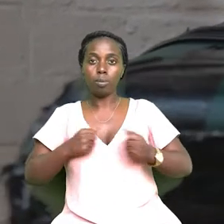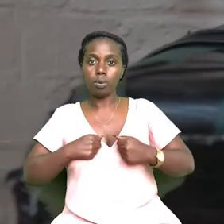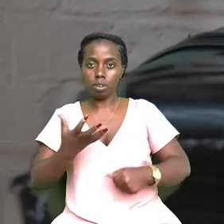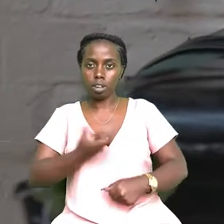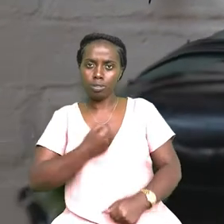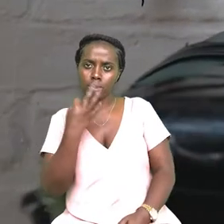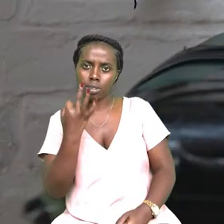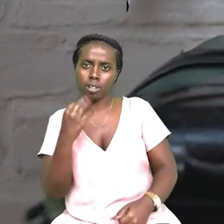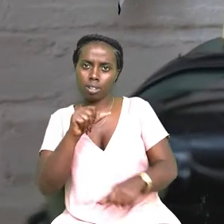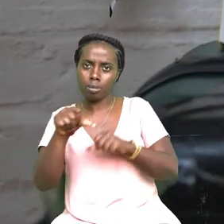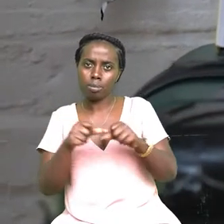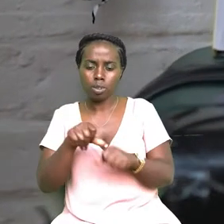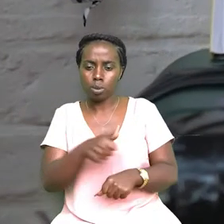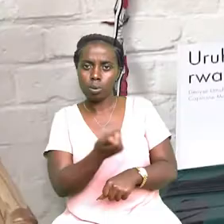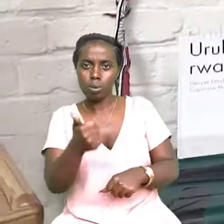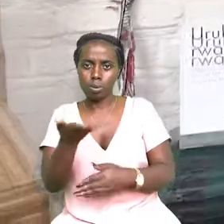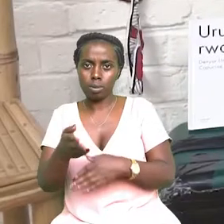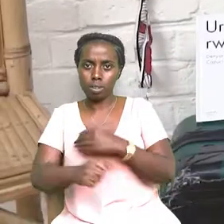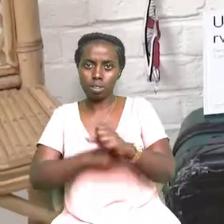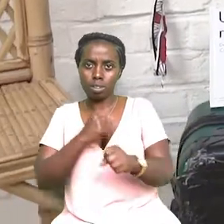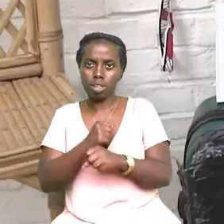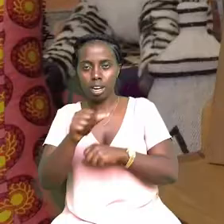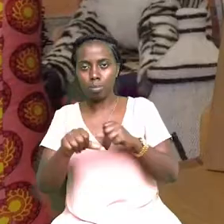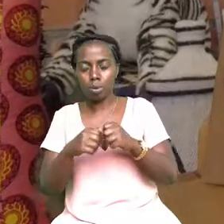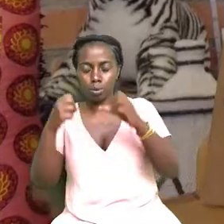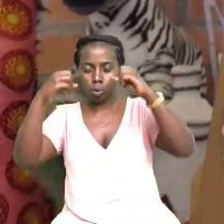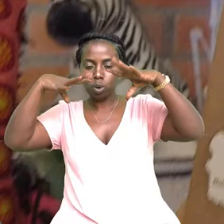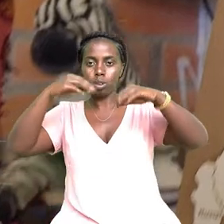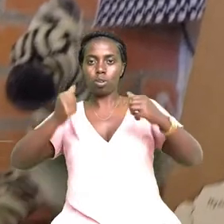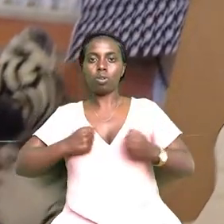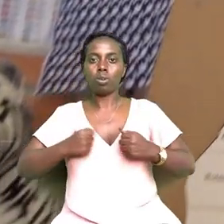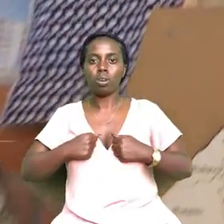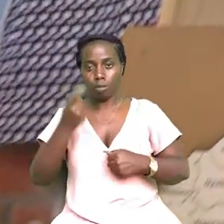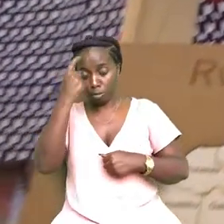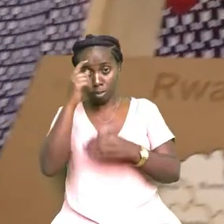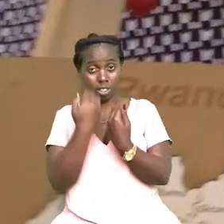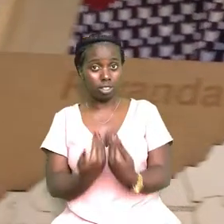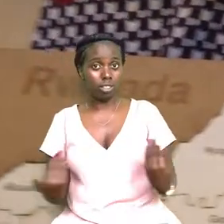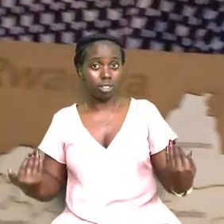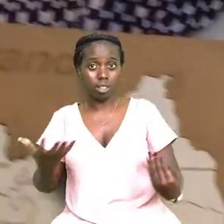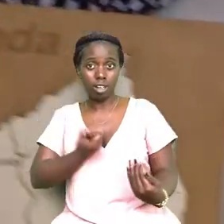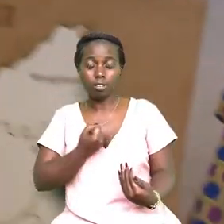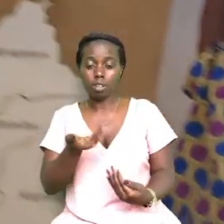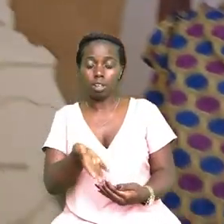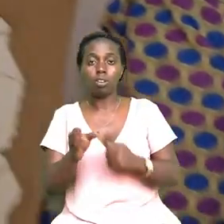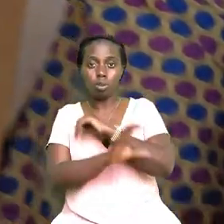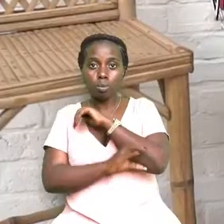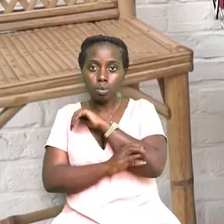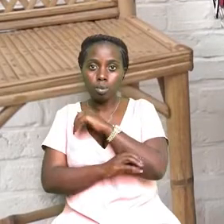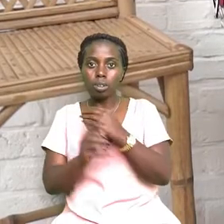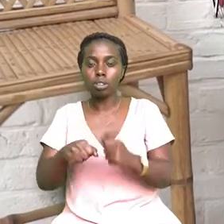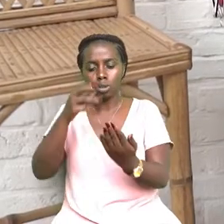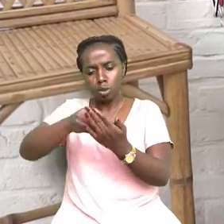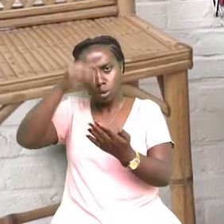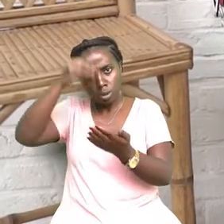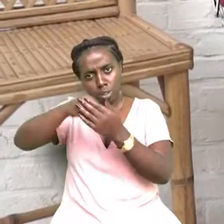suitcase and we're making our movie this year about Visit Rwanda, so that the children of this country can learn about their